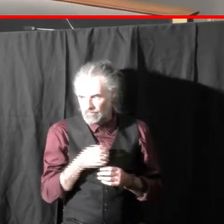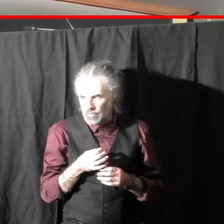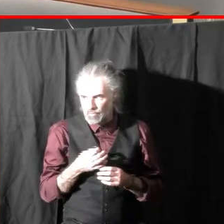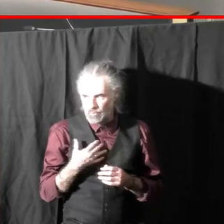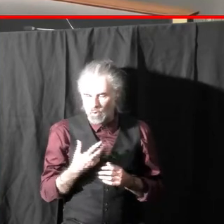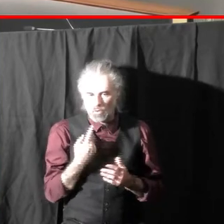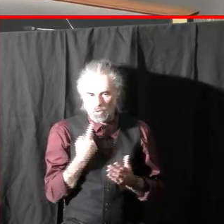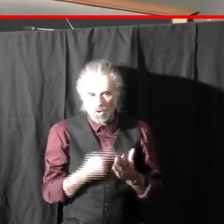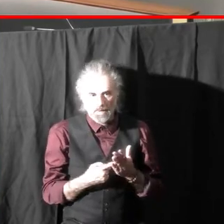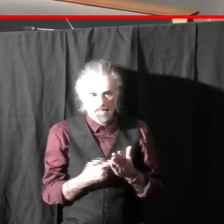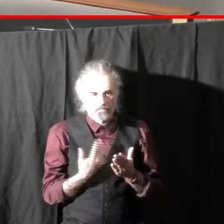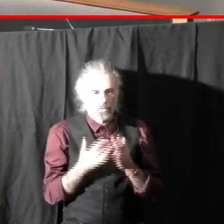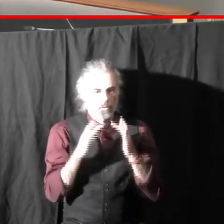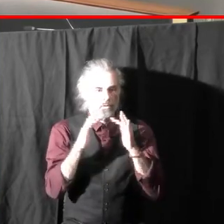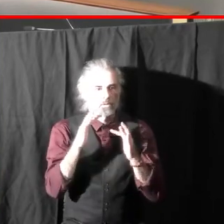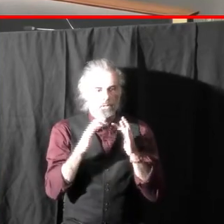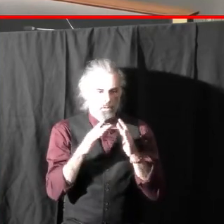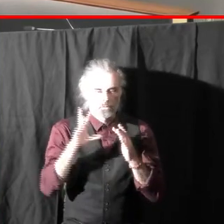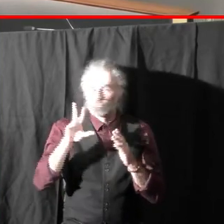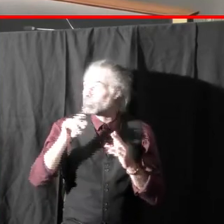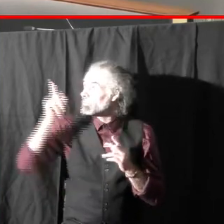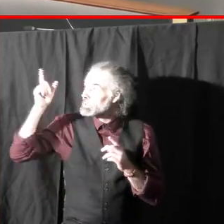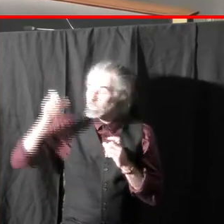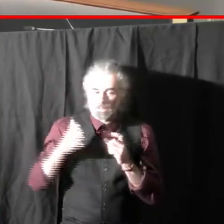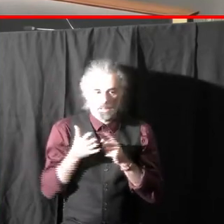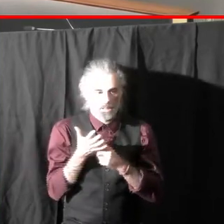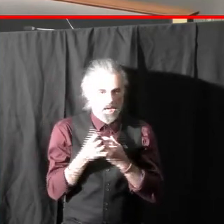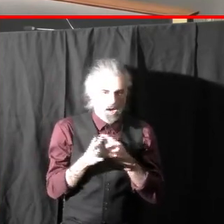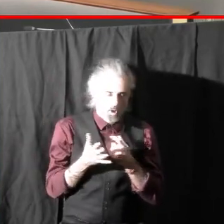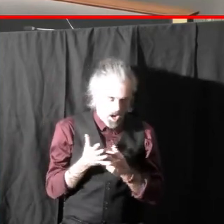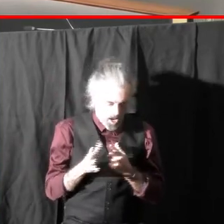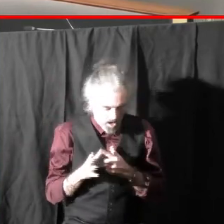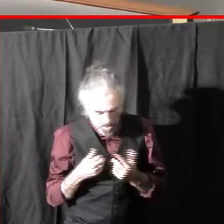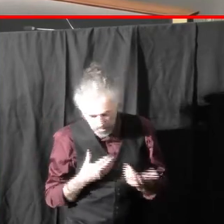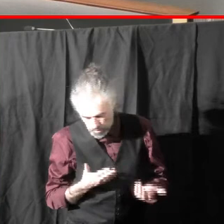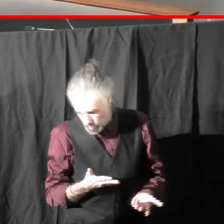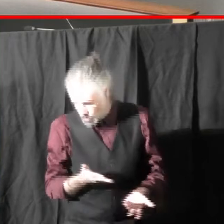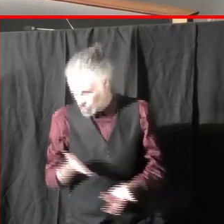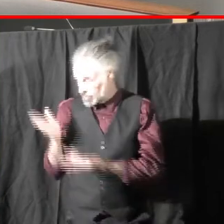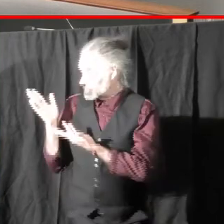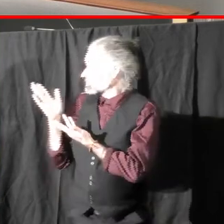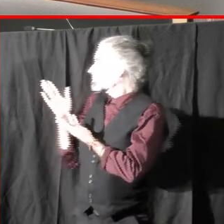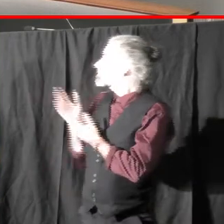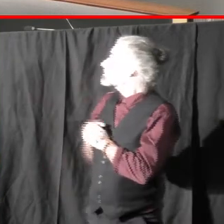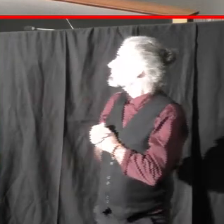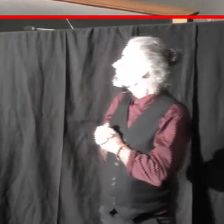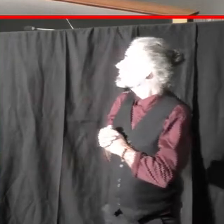from online and from Cara. Let's go to Cara first and then I'll... Yes. Hello.